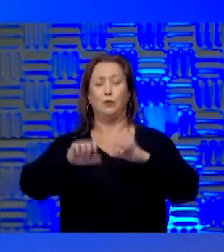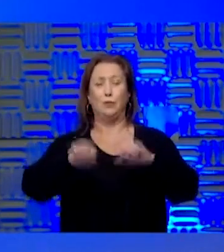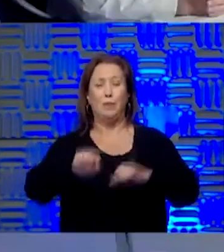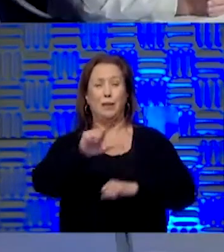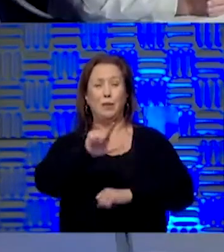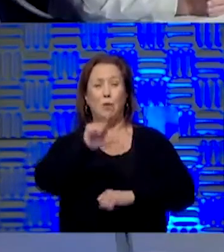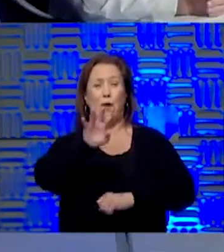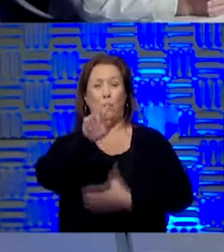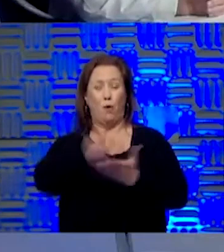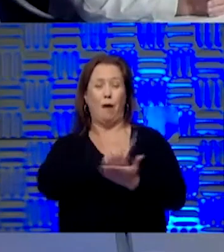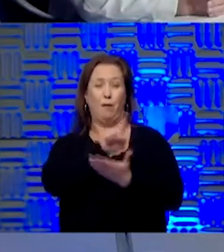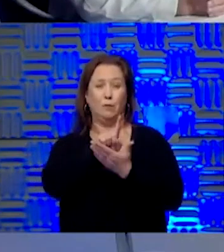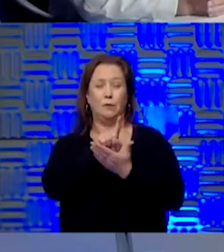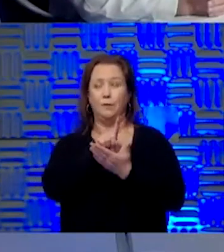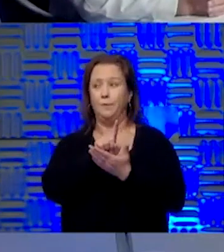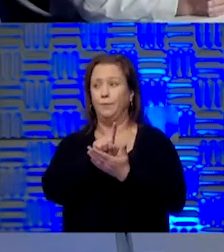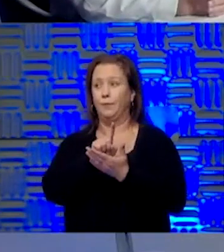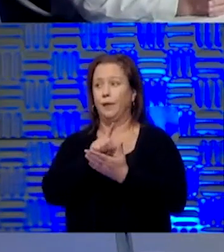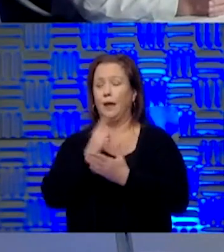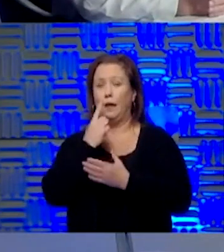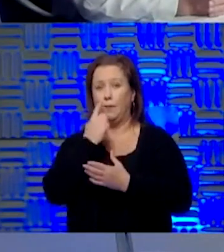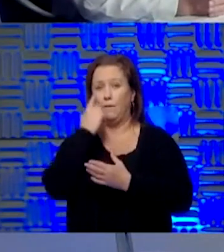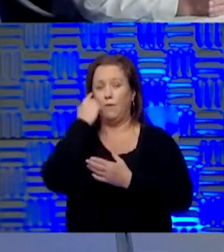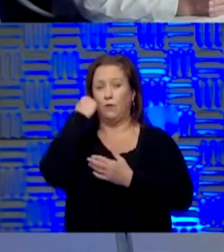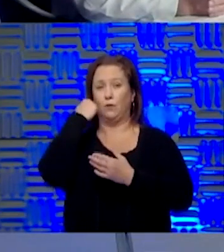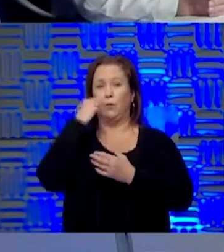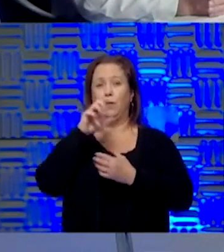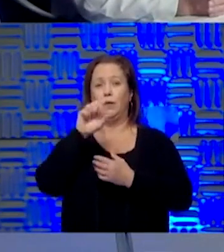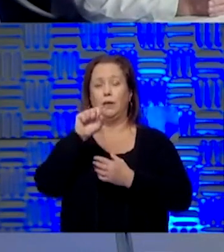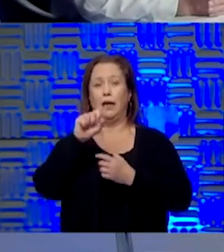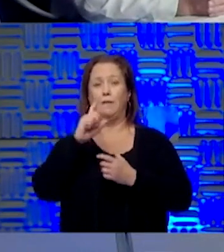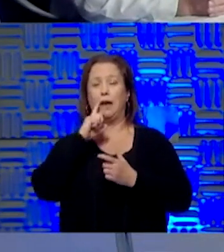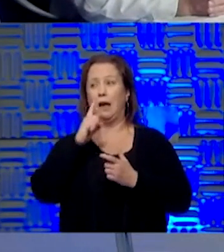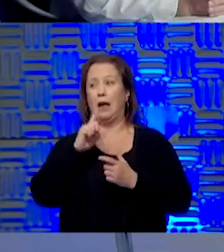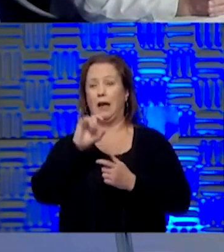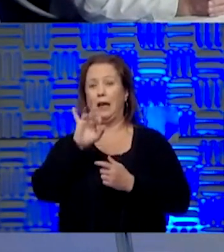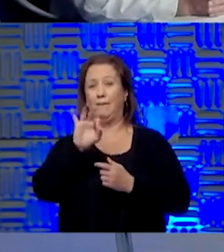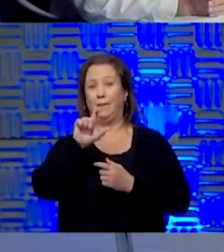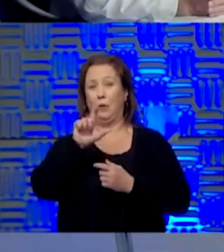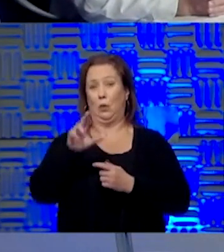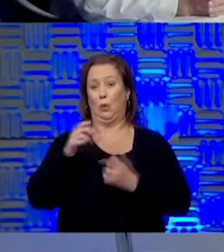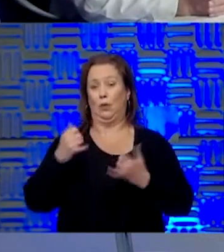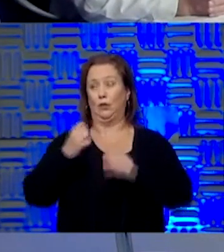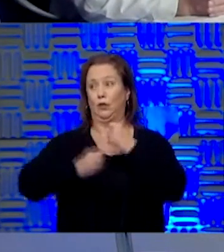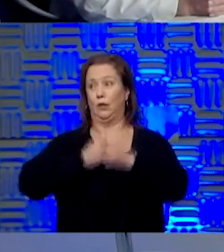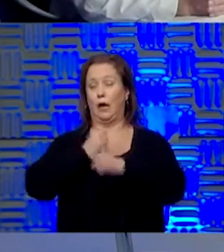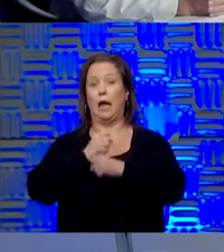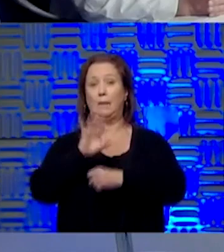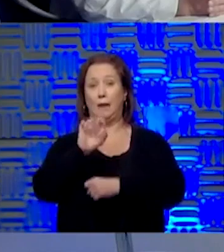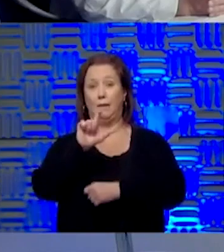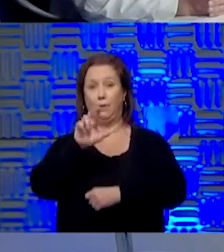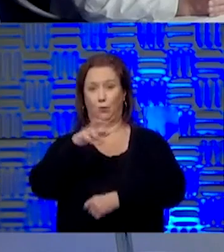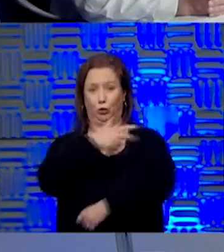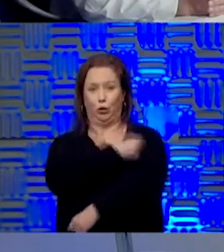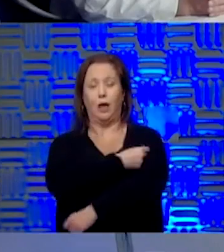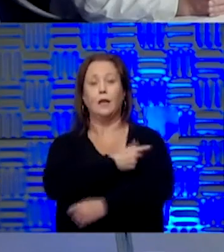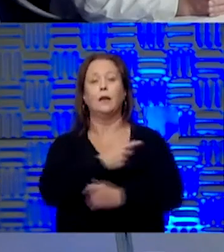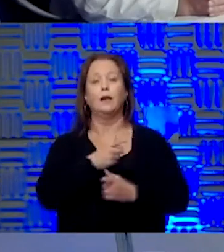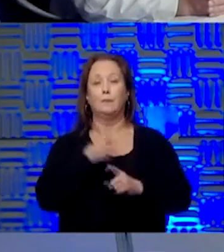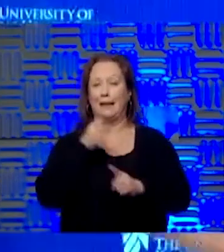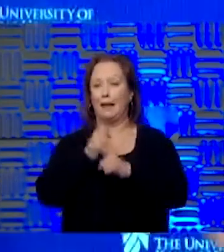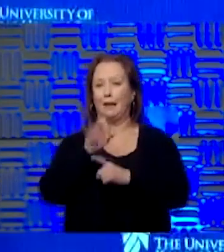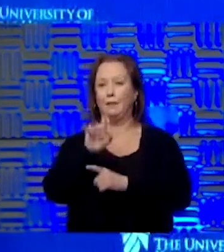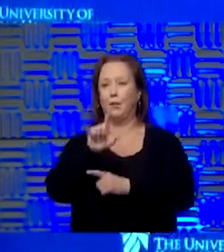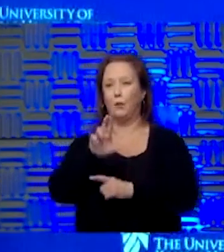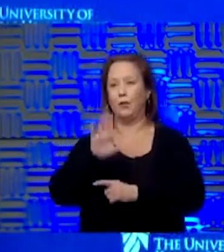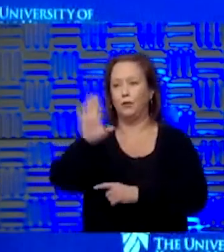some cases. Yeah, I'll even take a nasopharyngeal swab if I have to at the rapid turnaround. I had influenza this year and had my flu shot, but had influenza. Thank you very much. Yeah. That's